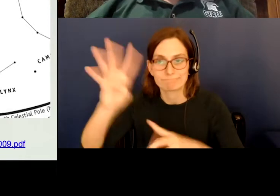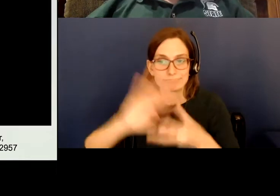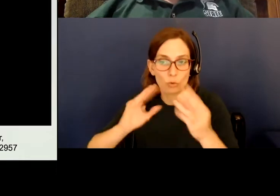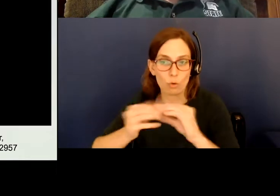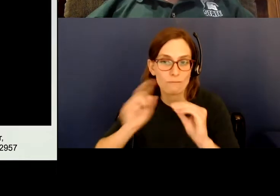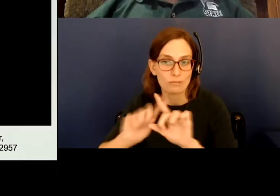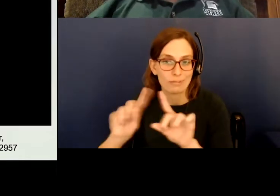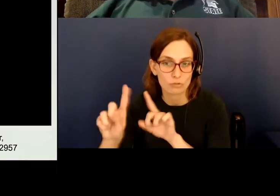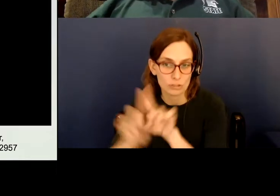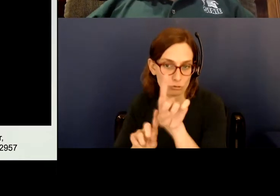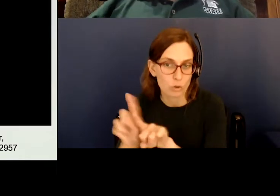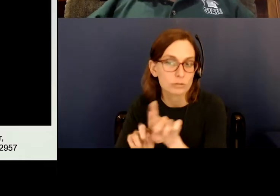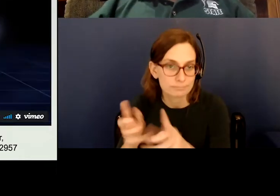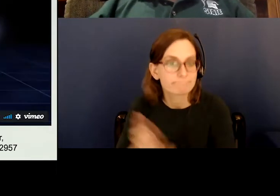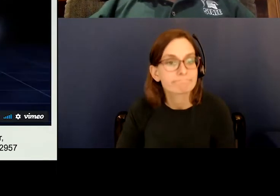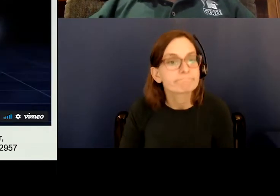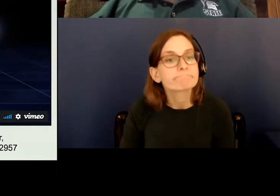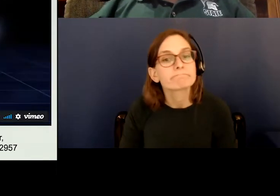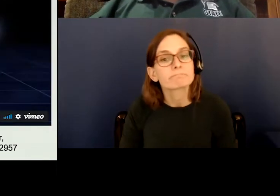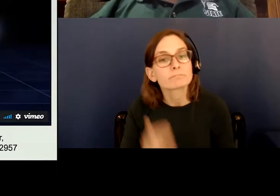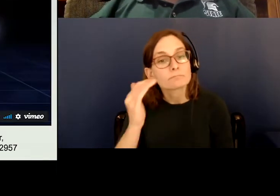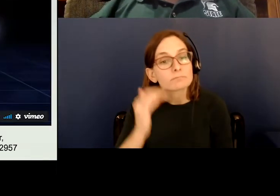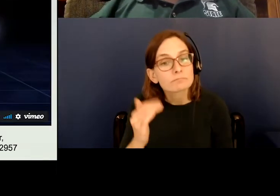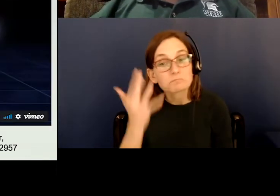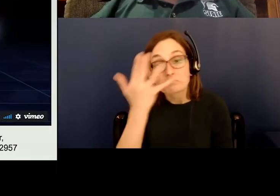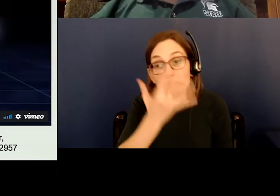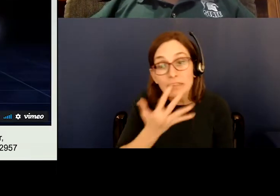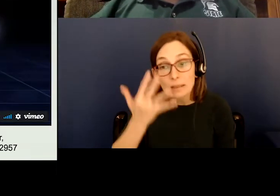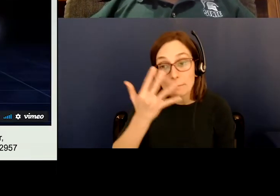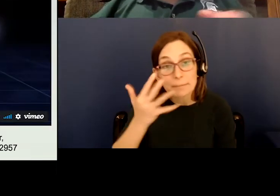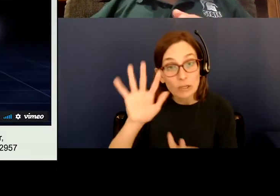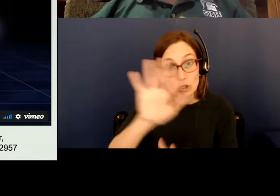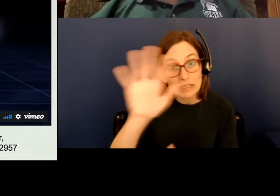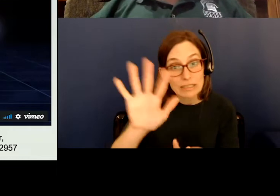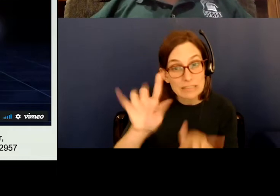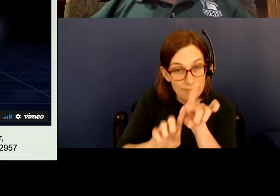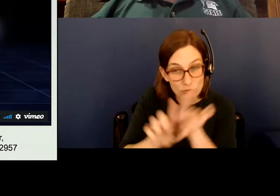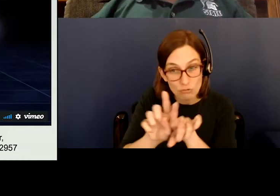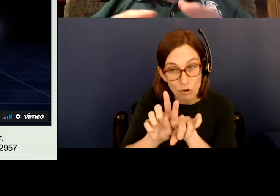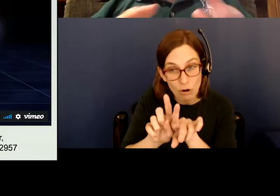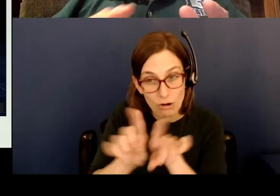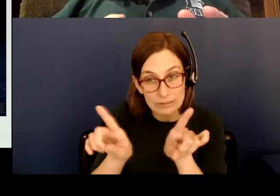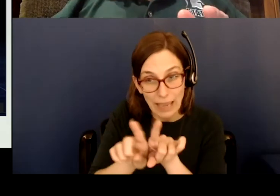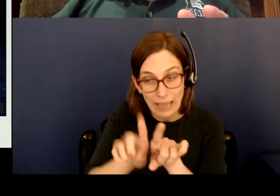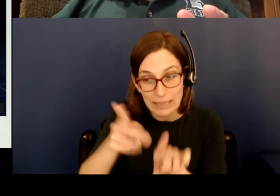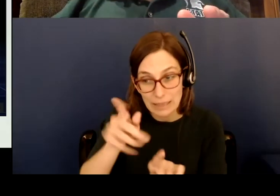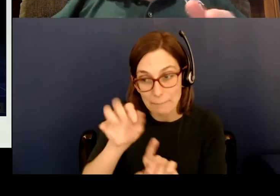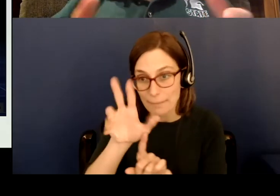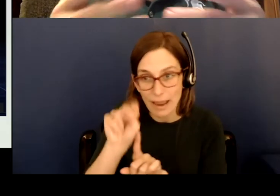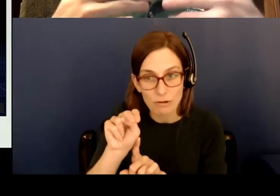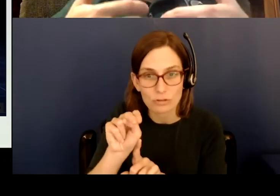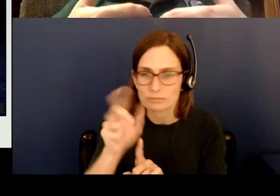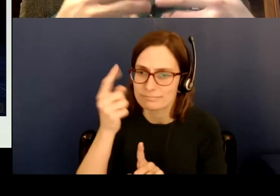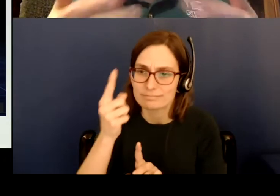stars. But the very appearance of these stars as a pattern, remember, there is no heavenly sphere.